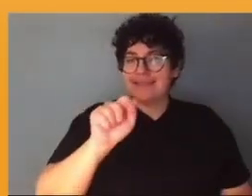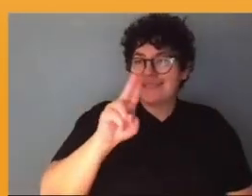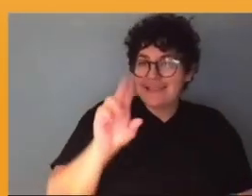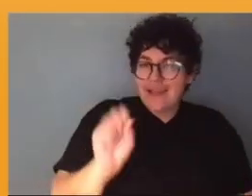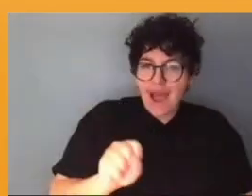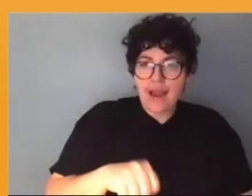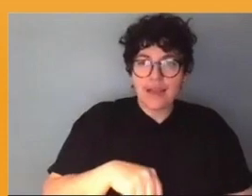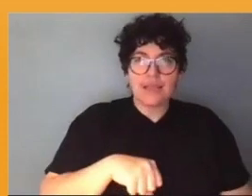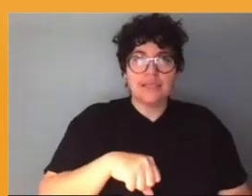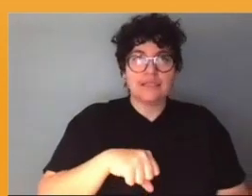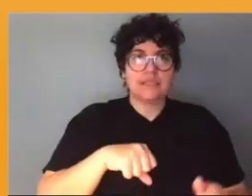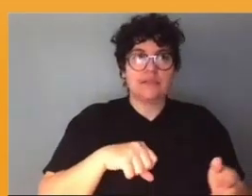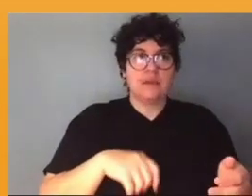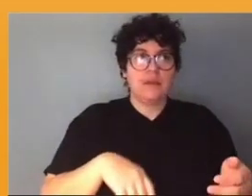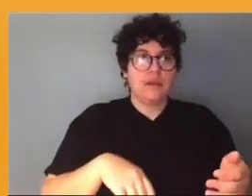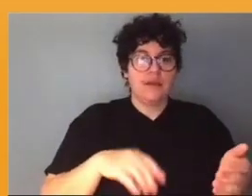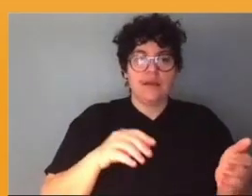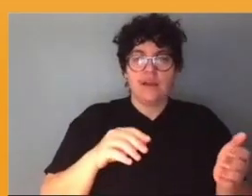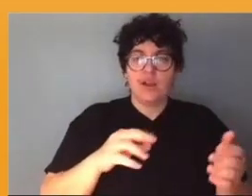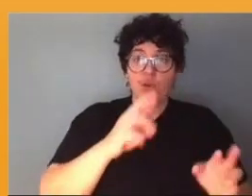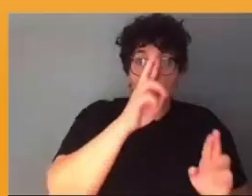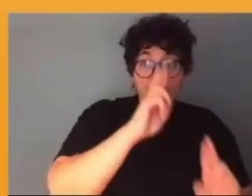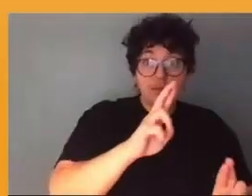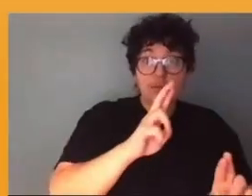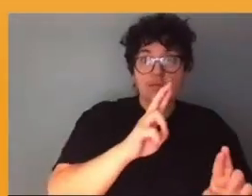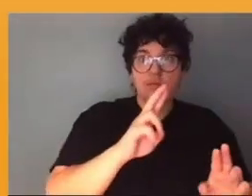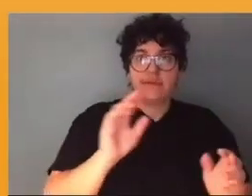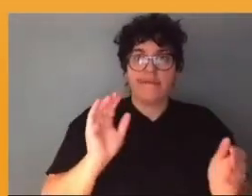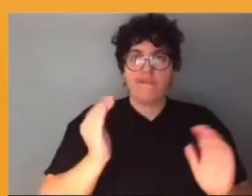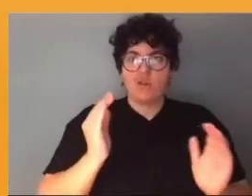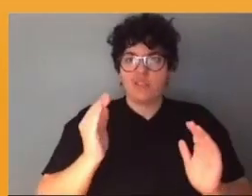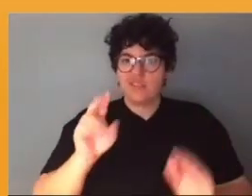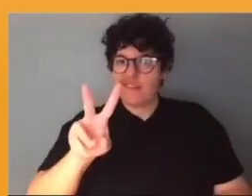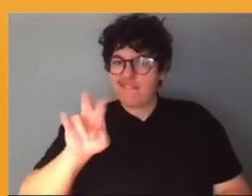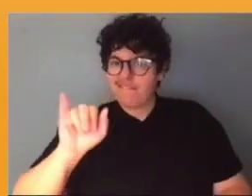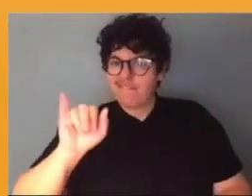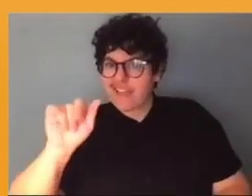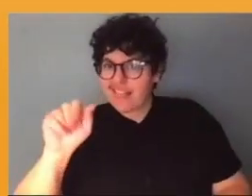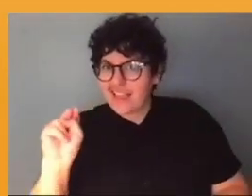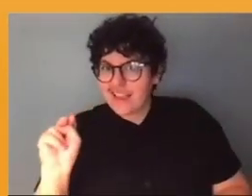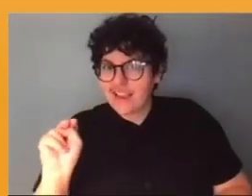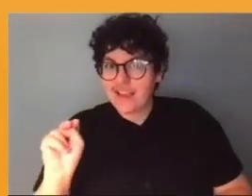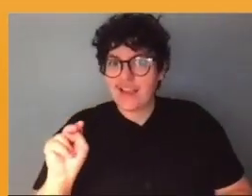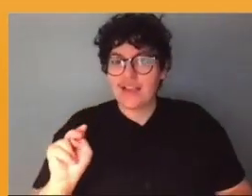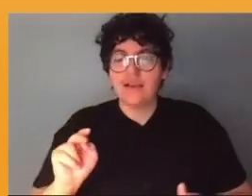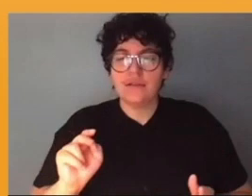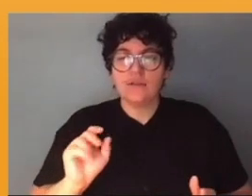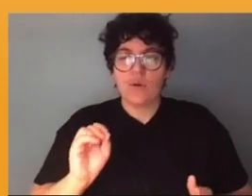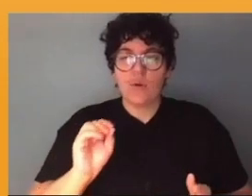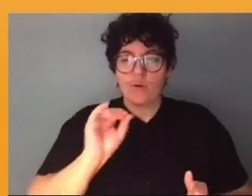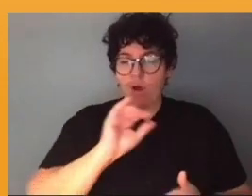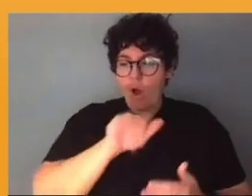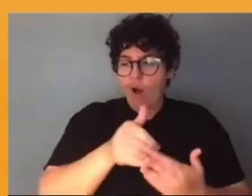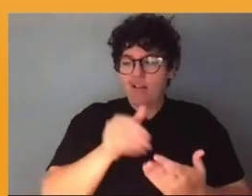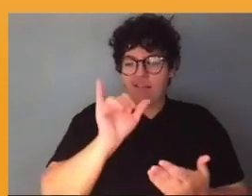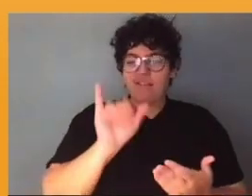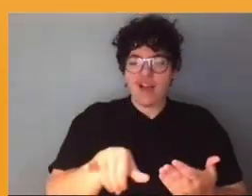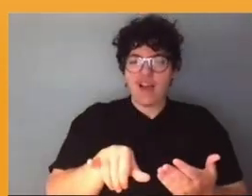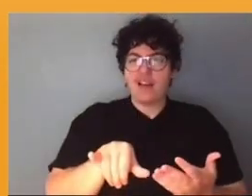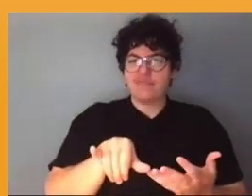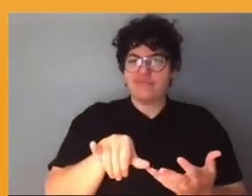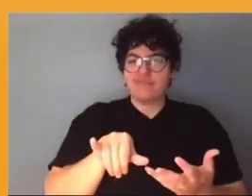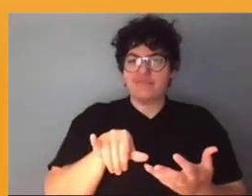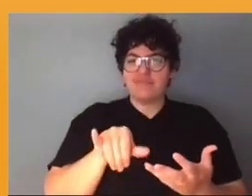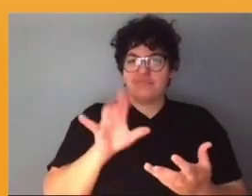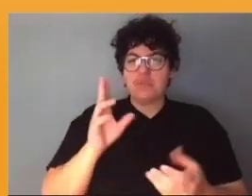respectability versus like vilification, all of those really contribute to the overall experience of dance in Bharathanatyam